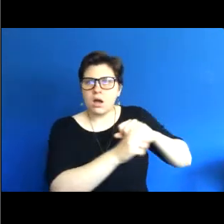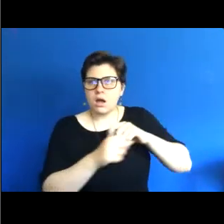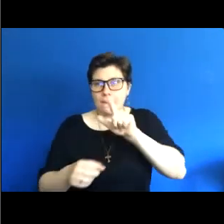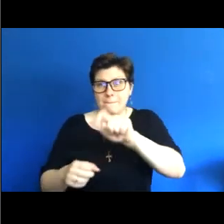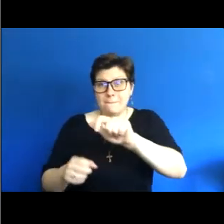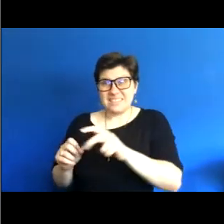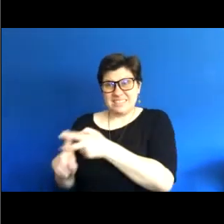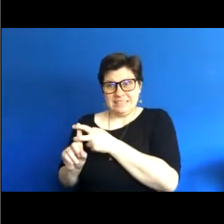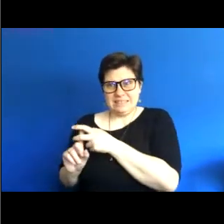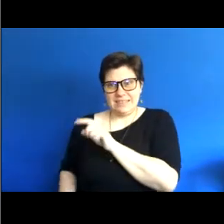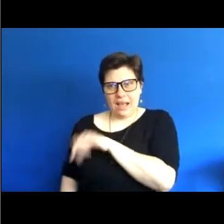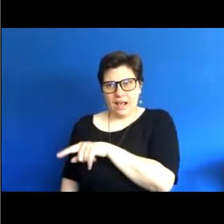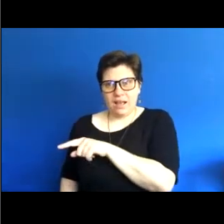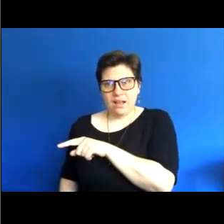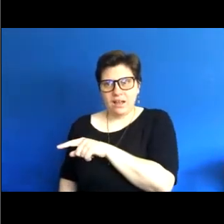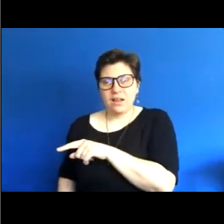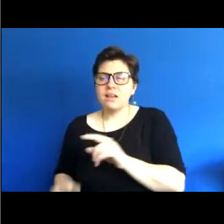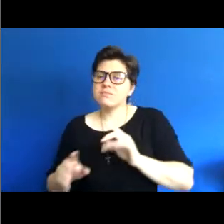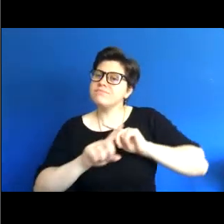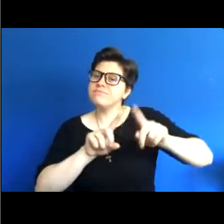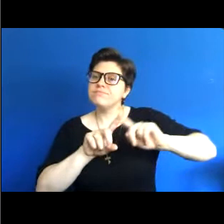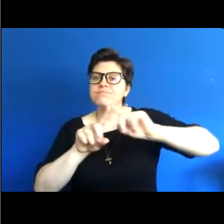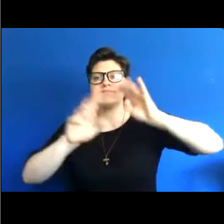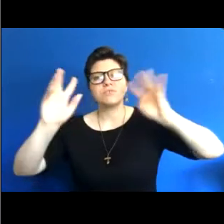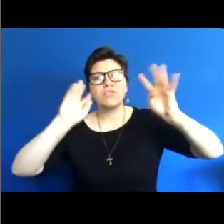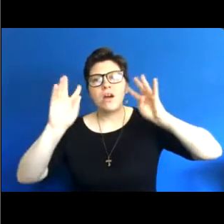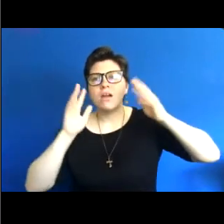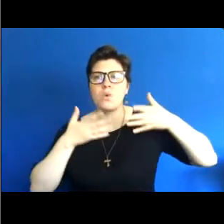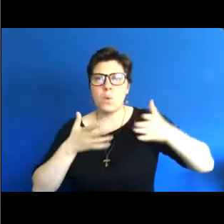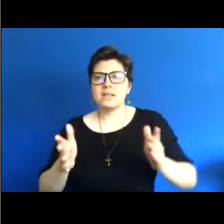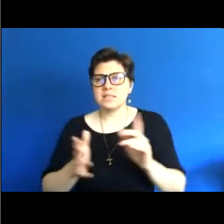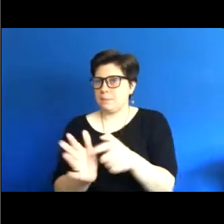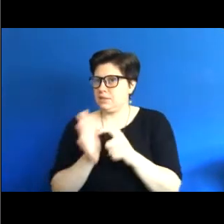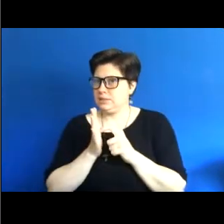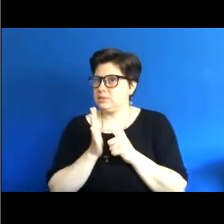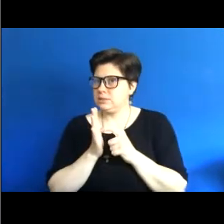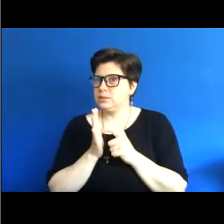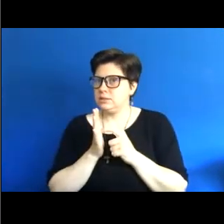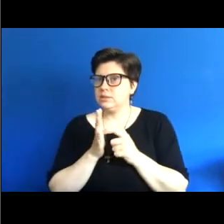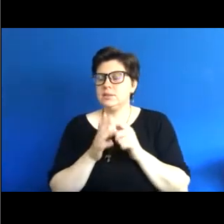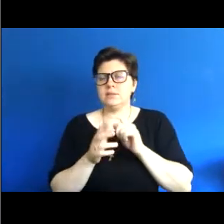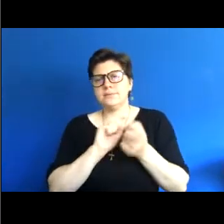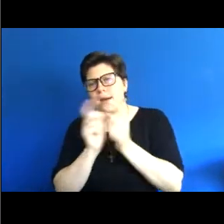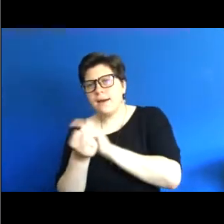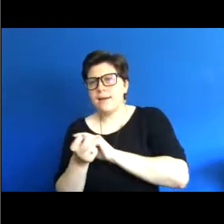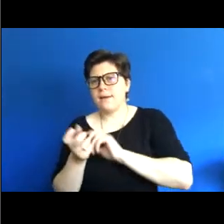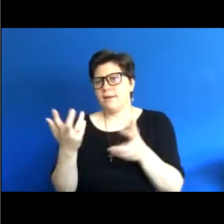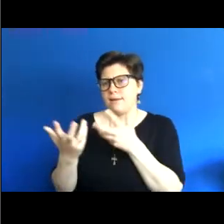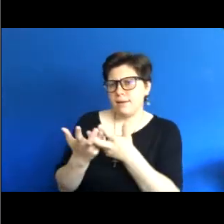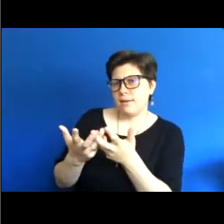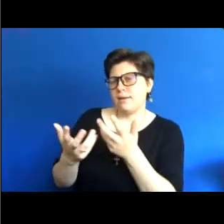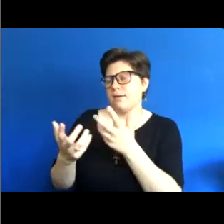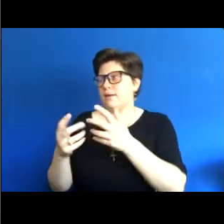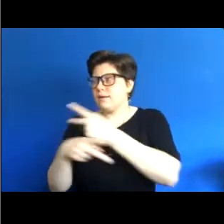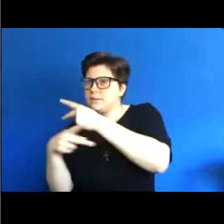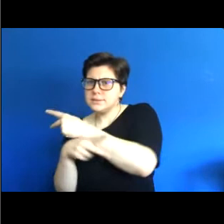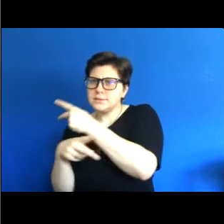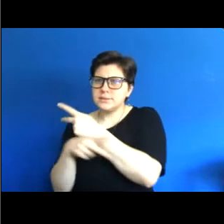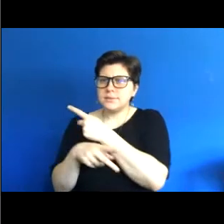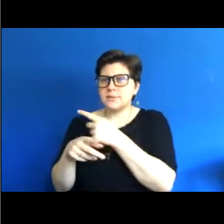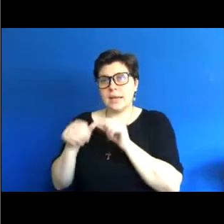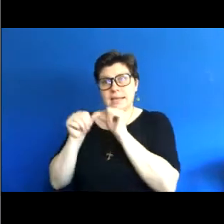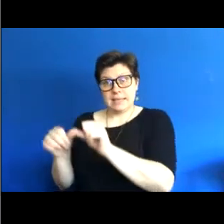to use different and creative methodologies, always changing, always adapting, so that our children, our young people, and our adults can stay